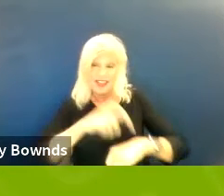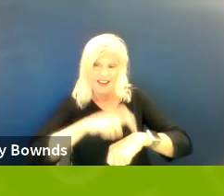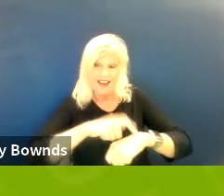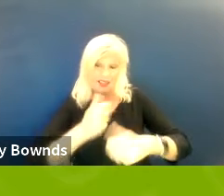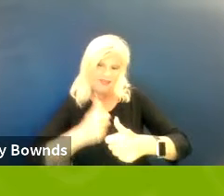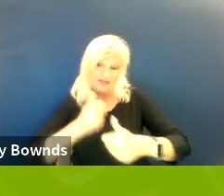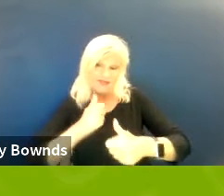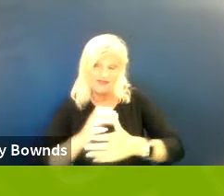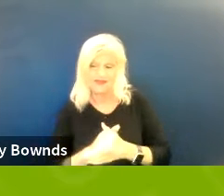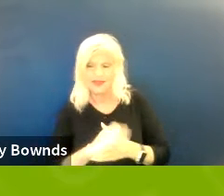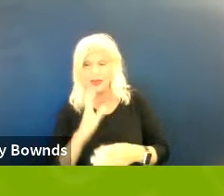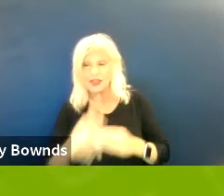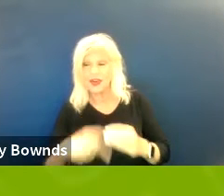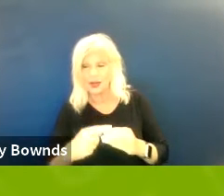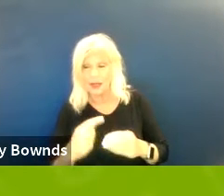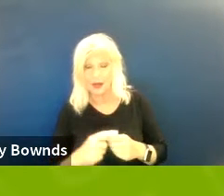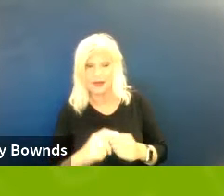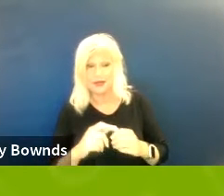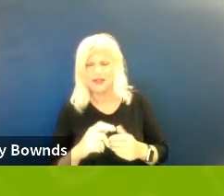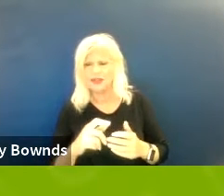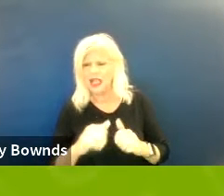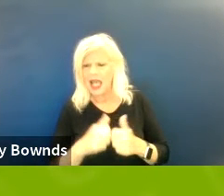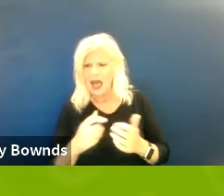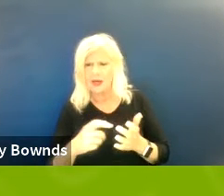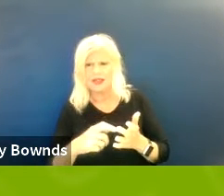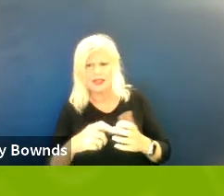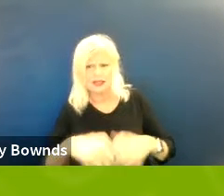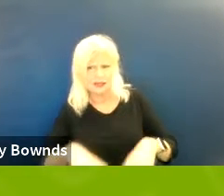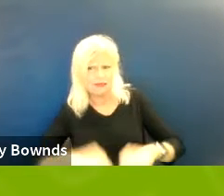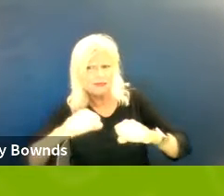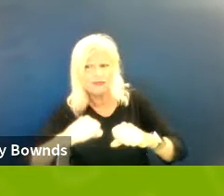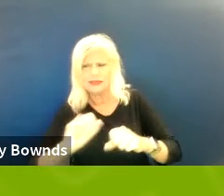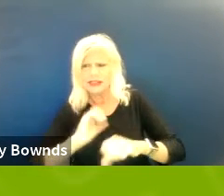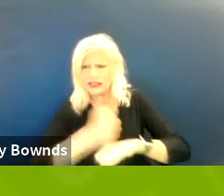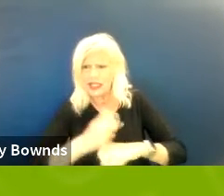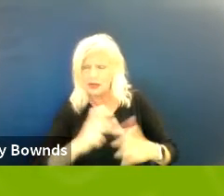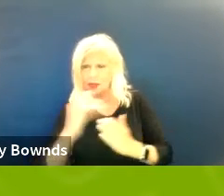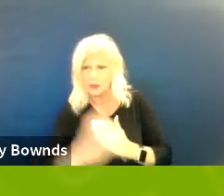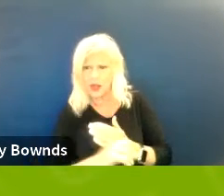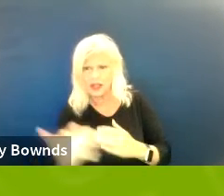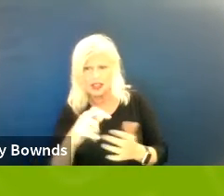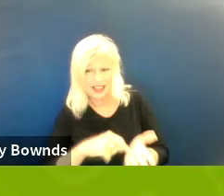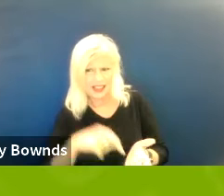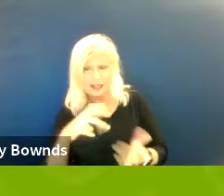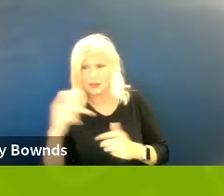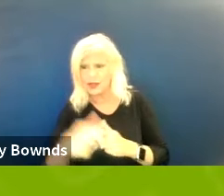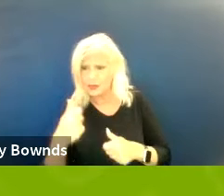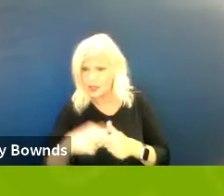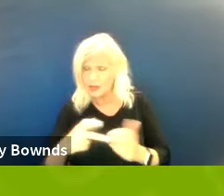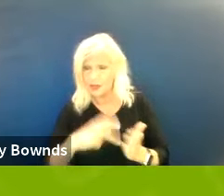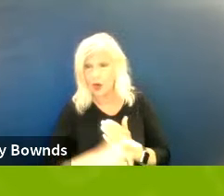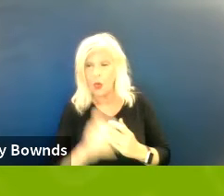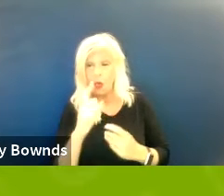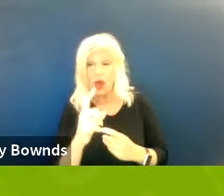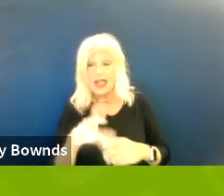to talk about what does it take to scale up a project like this. You need to remember that this project is one among